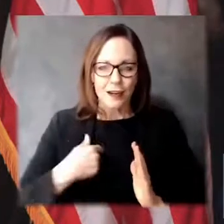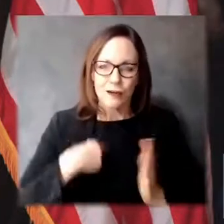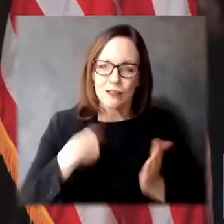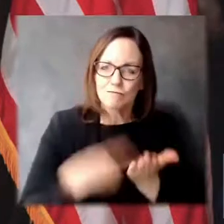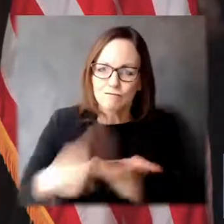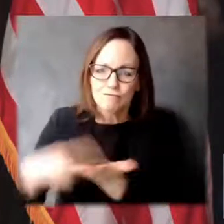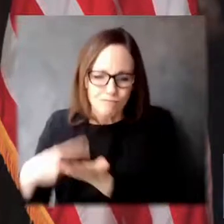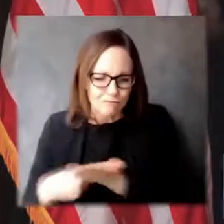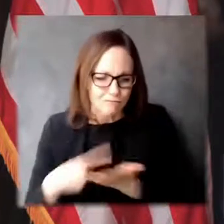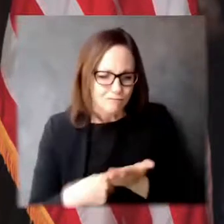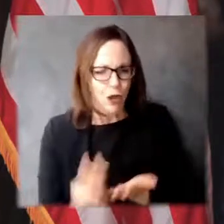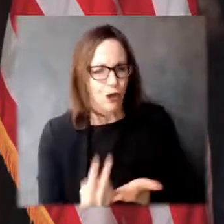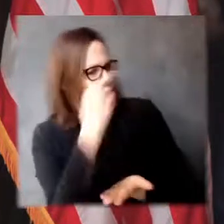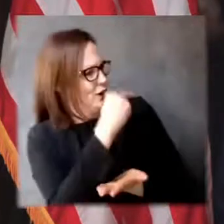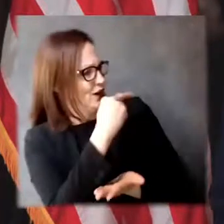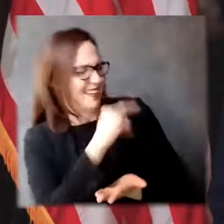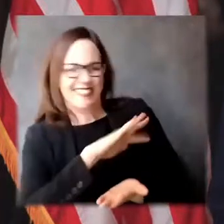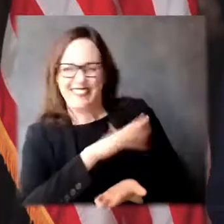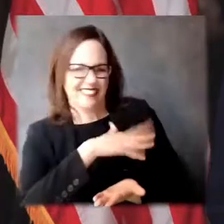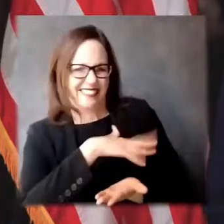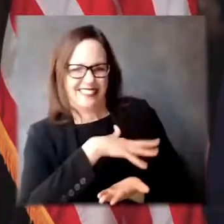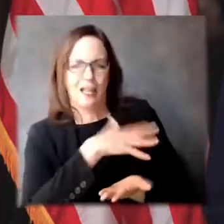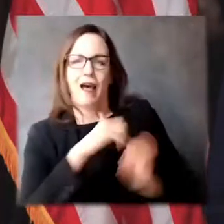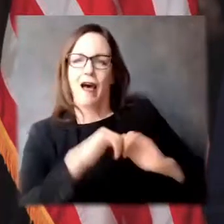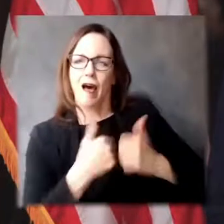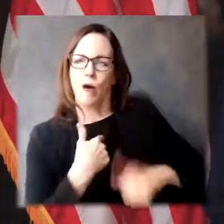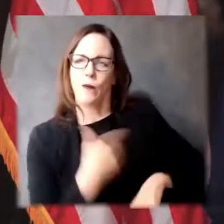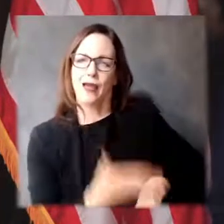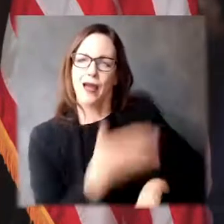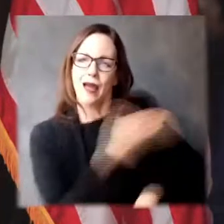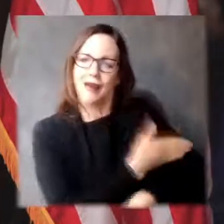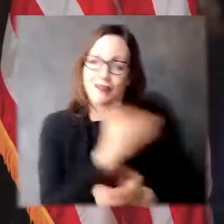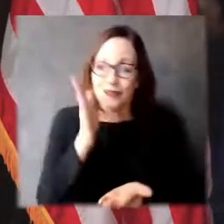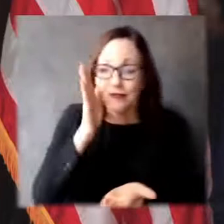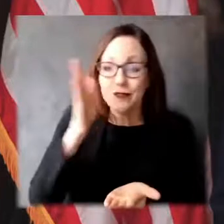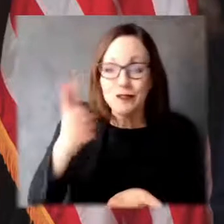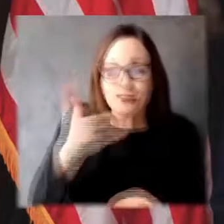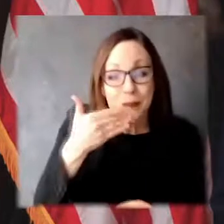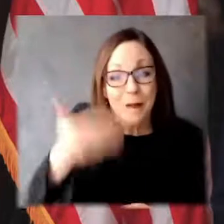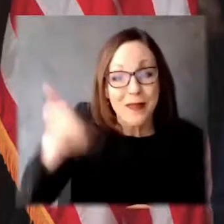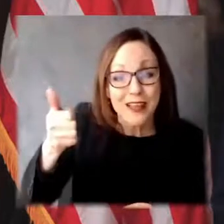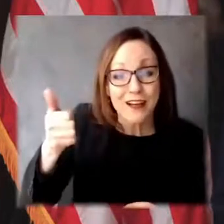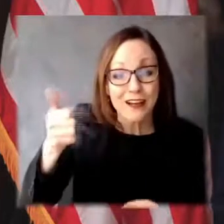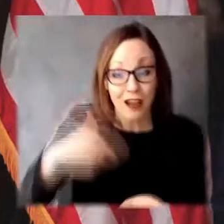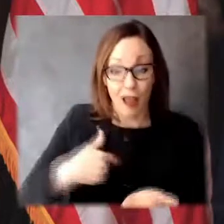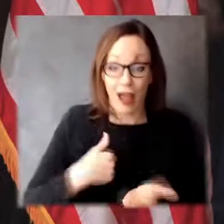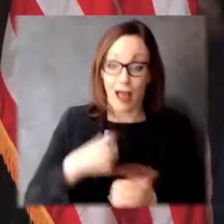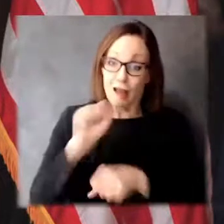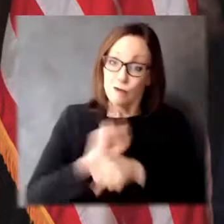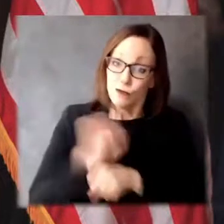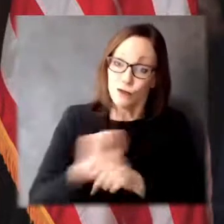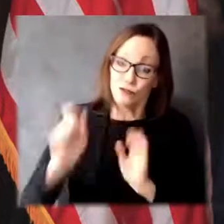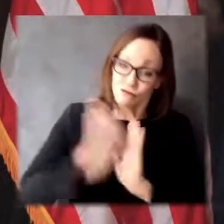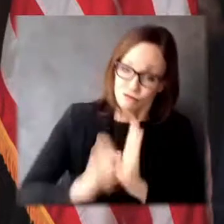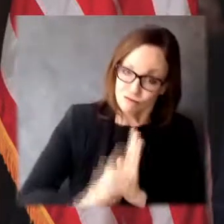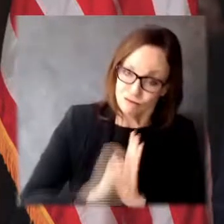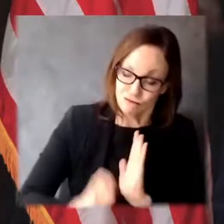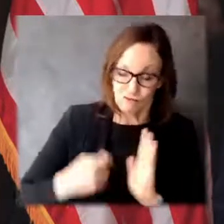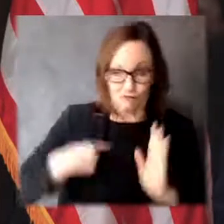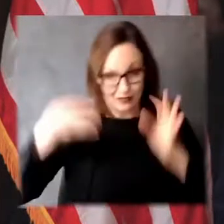before. But I didn't sit in a room and write it all myself. I'm not about to make decisions about